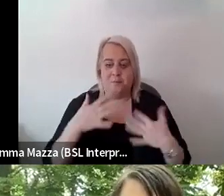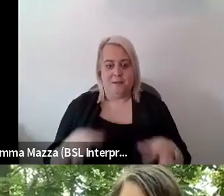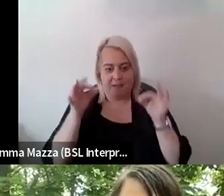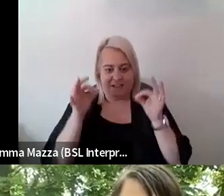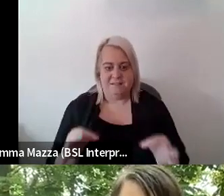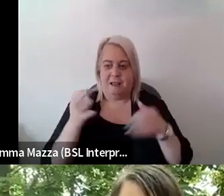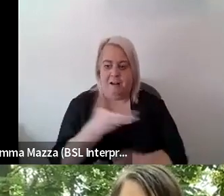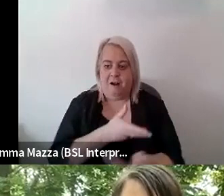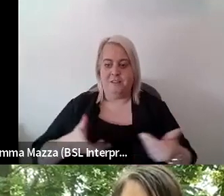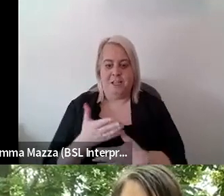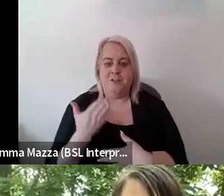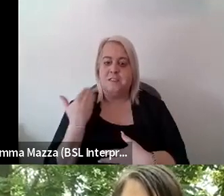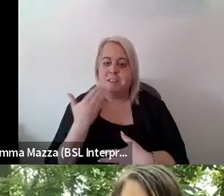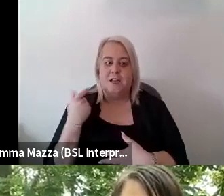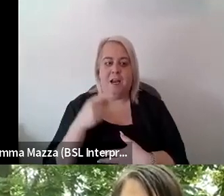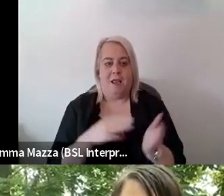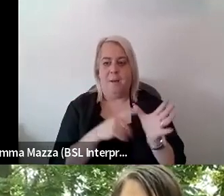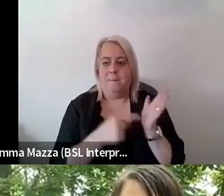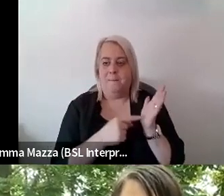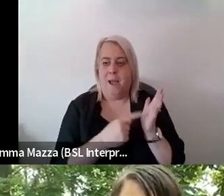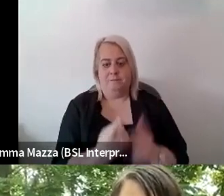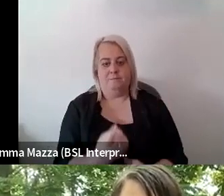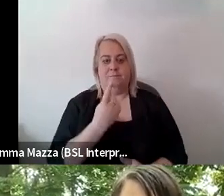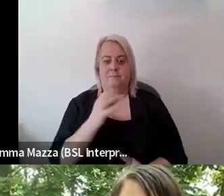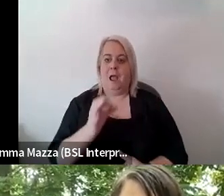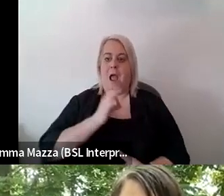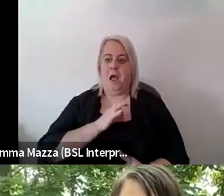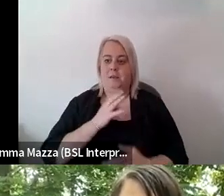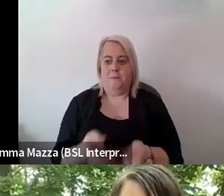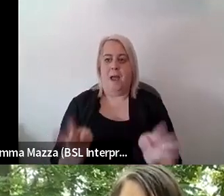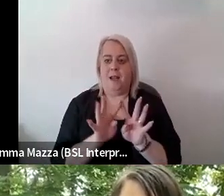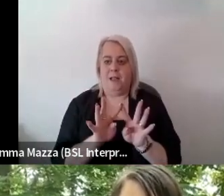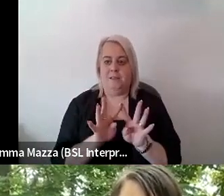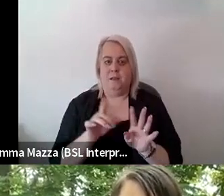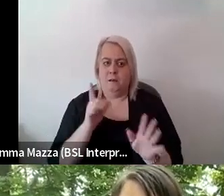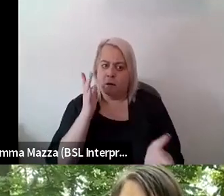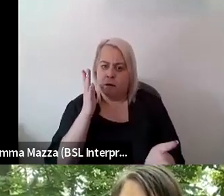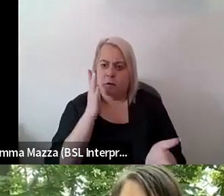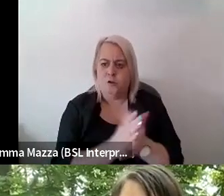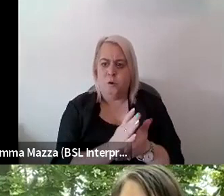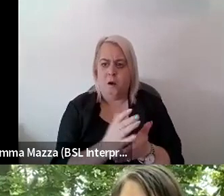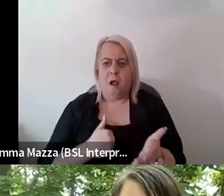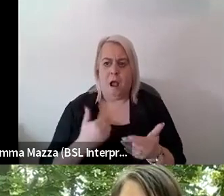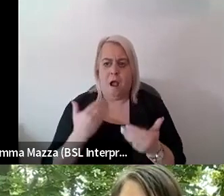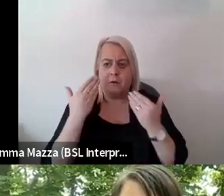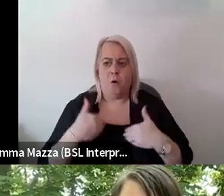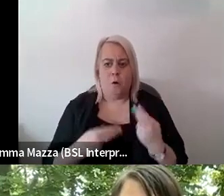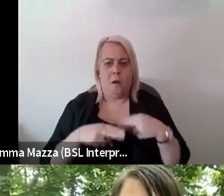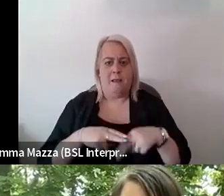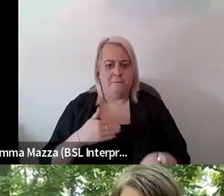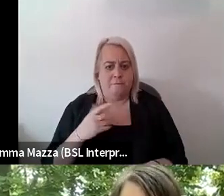conversation when Matt and Dan approached me about becoming a panelist. I said, "Are you sure? I don't feel I'm disabled enough."